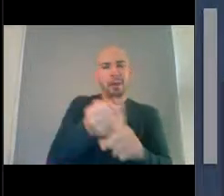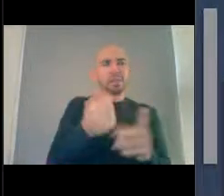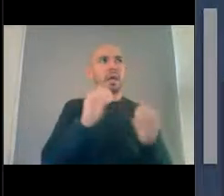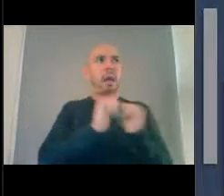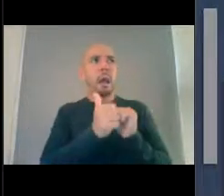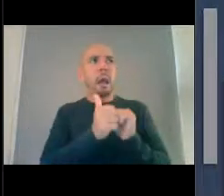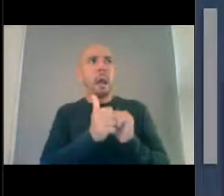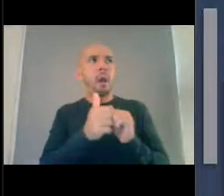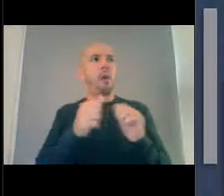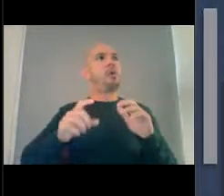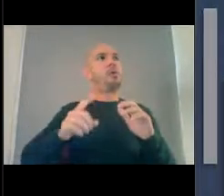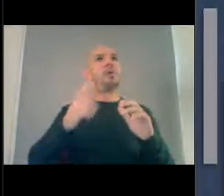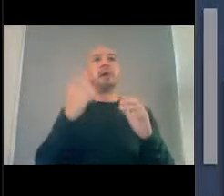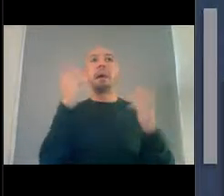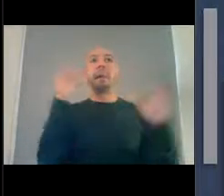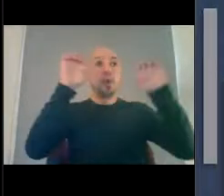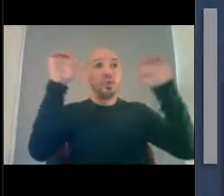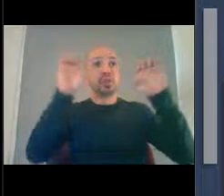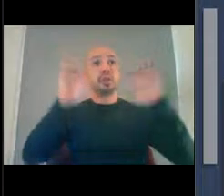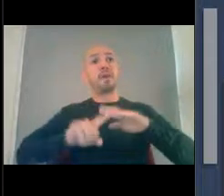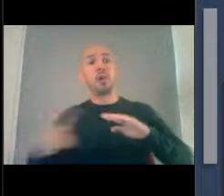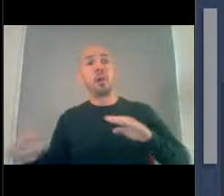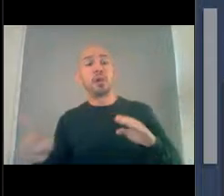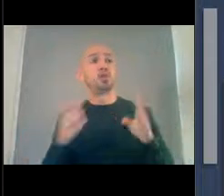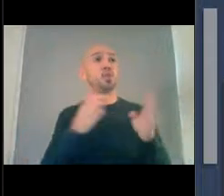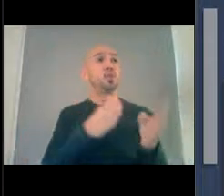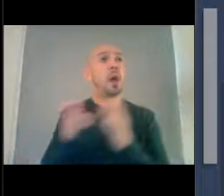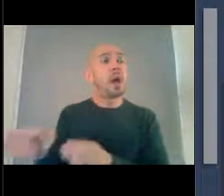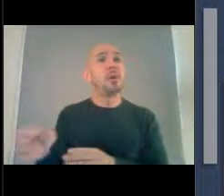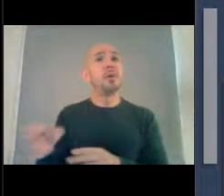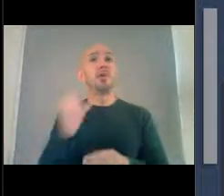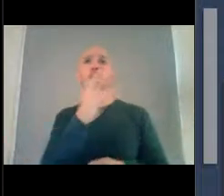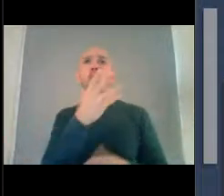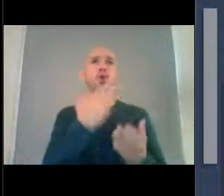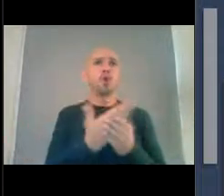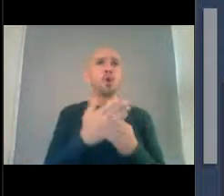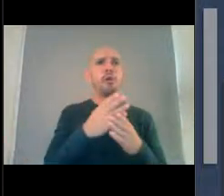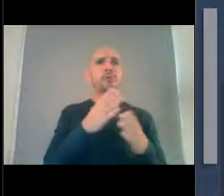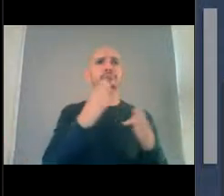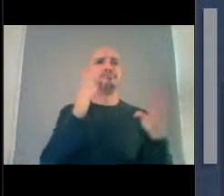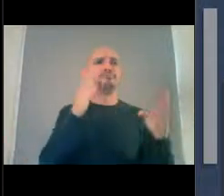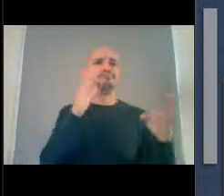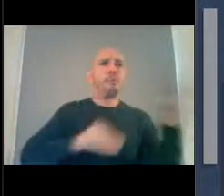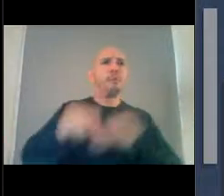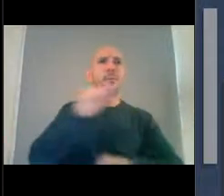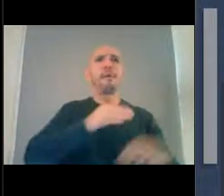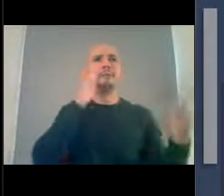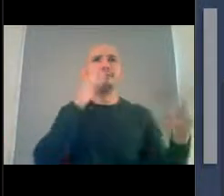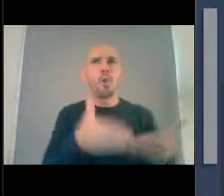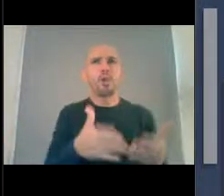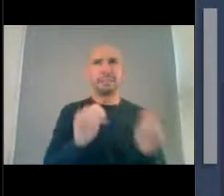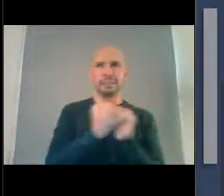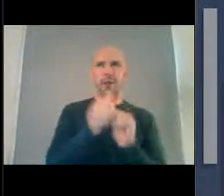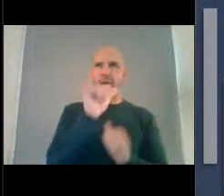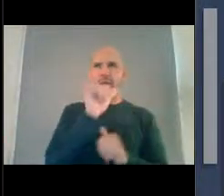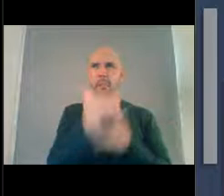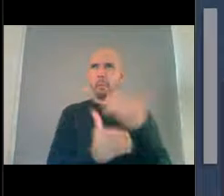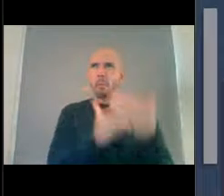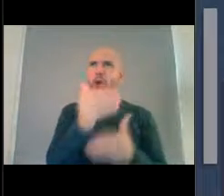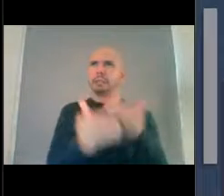routes or projects that are safety focused or goods movement focus how they're evaluated in this sort of internal process